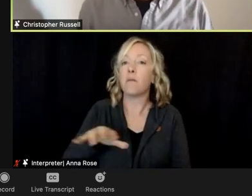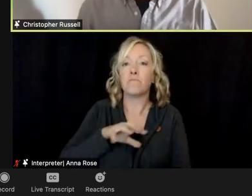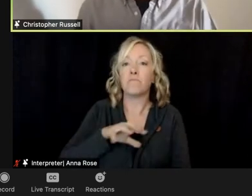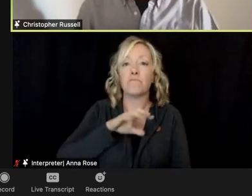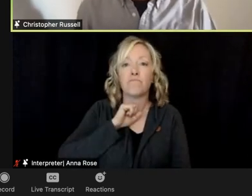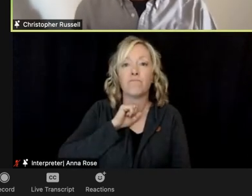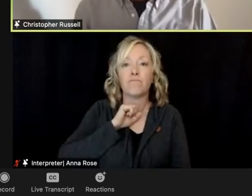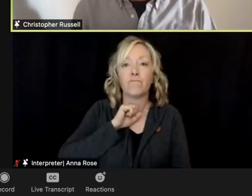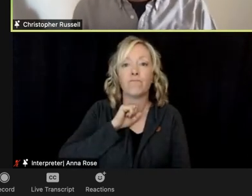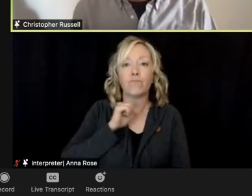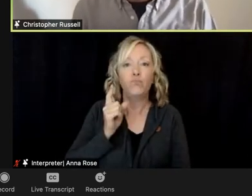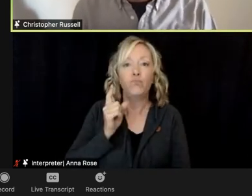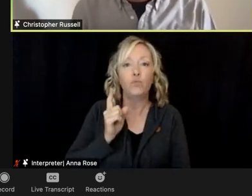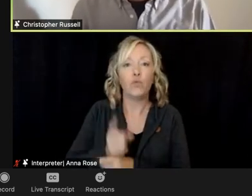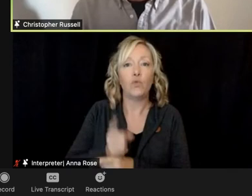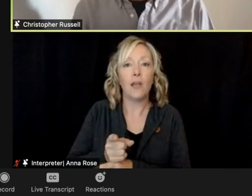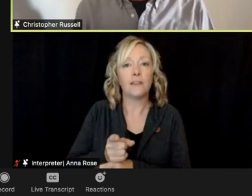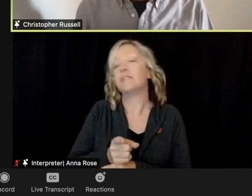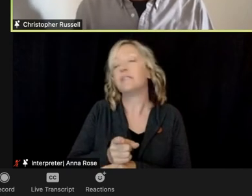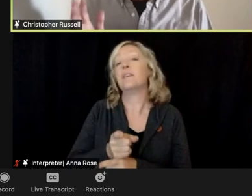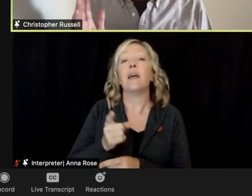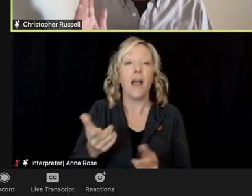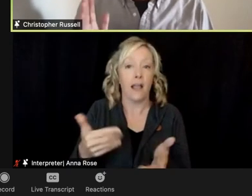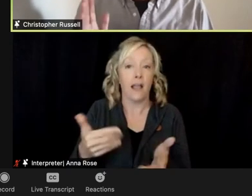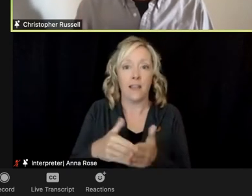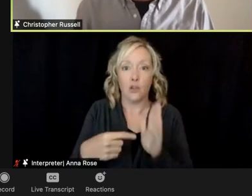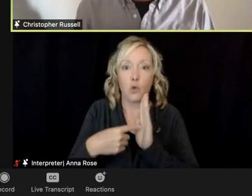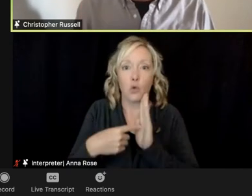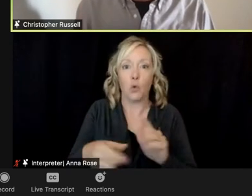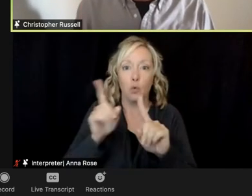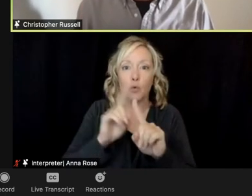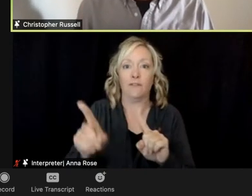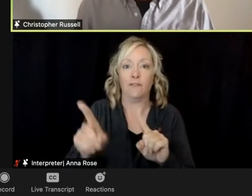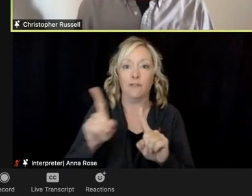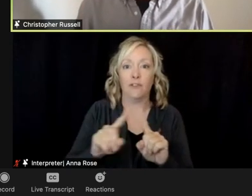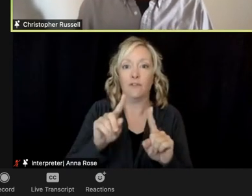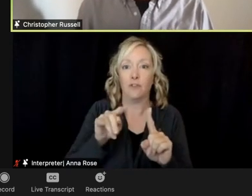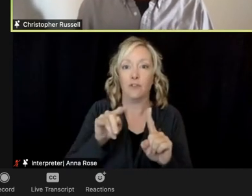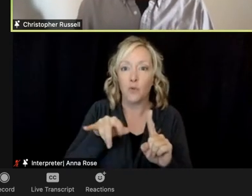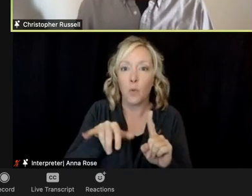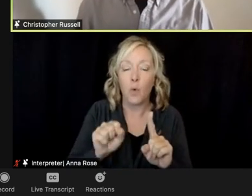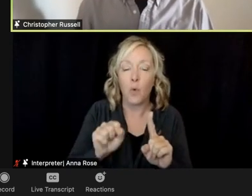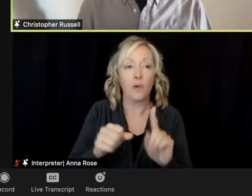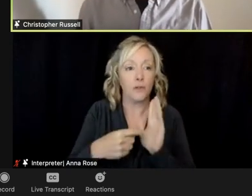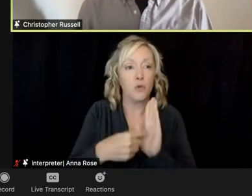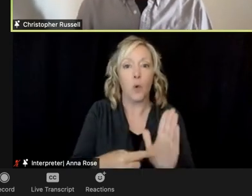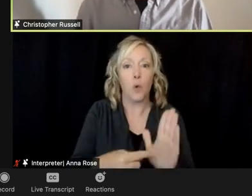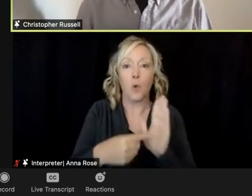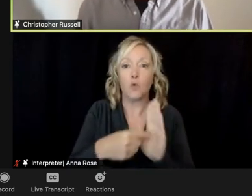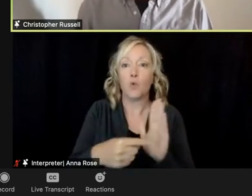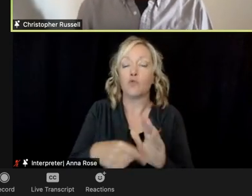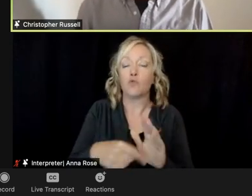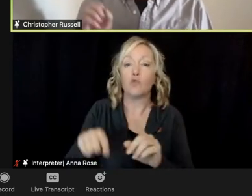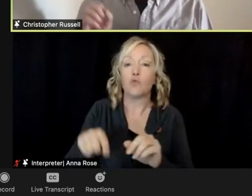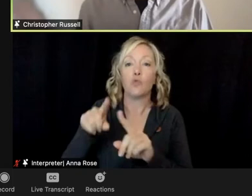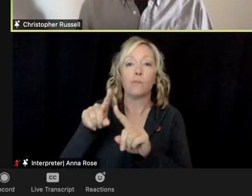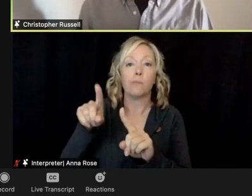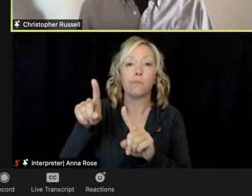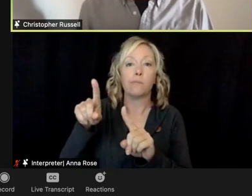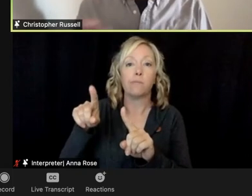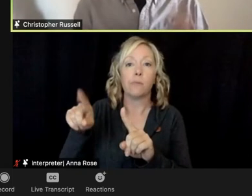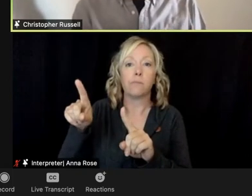I found absolutely correct, consistently, he was responding to the green glow stick, not the red one, not the blue one,